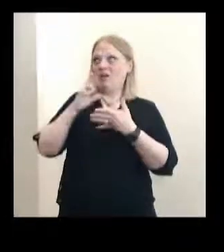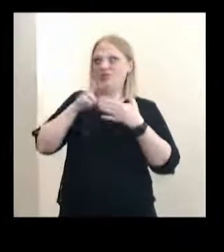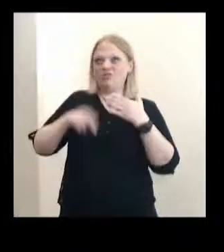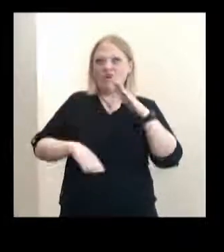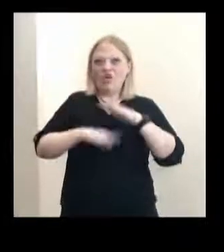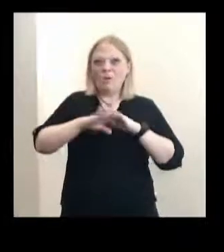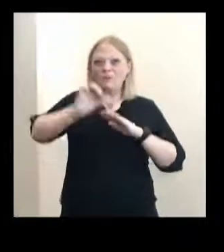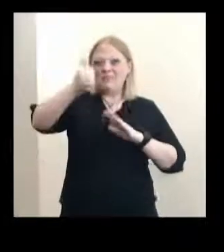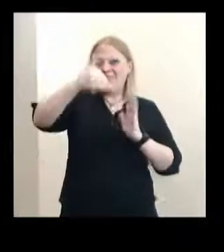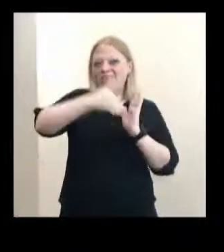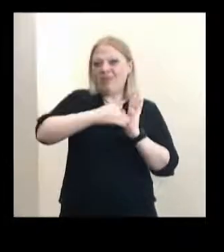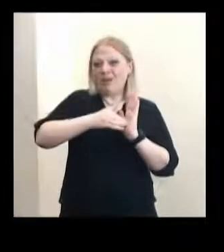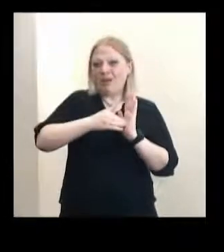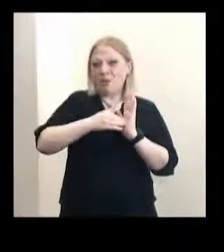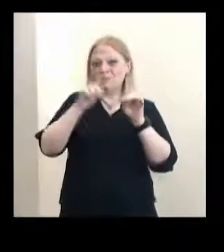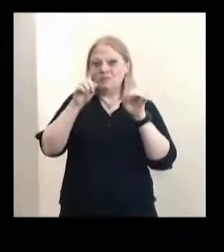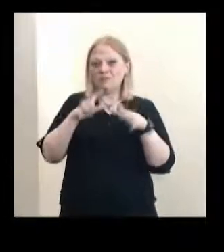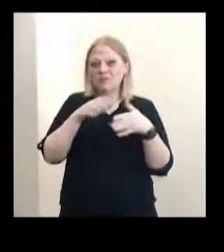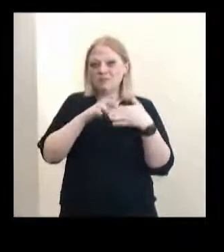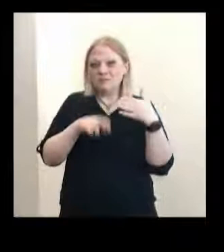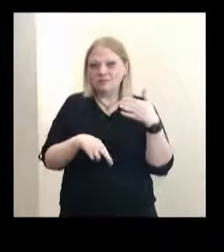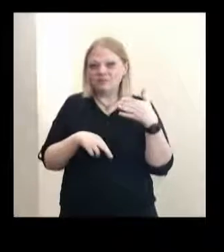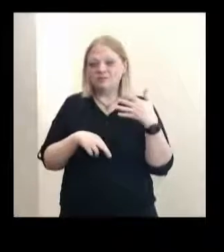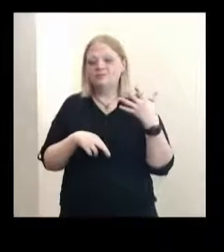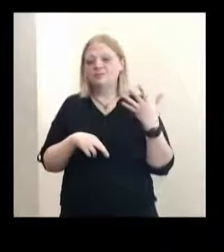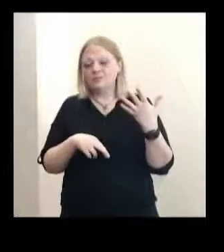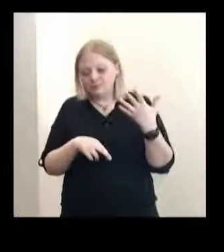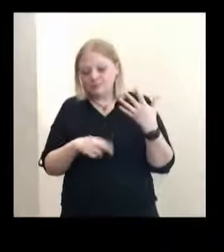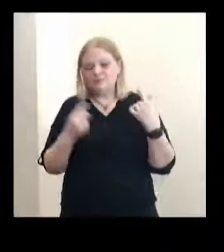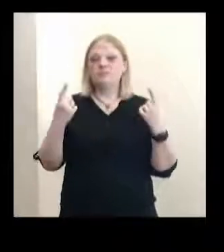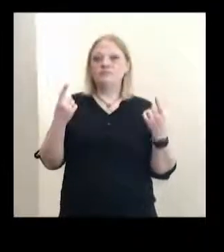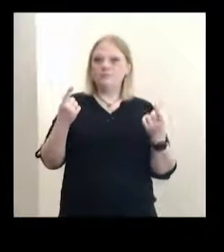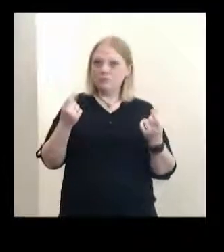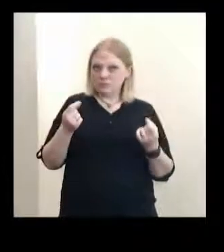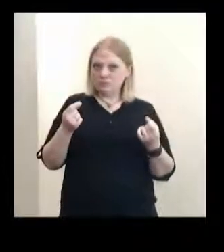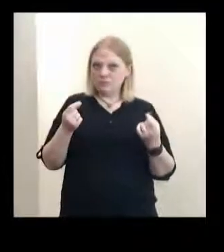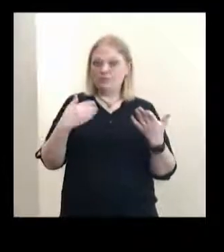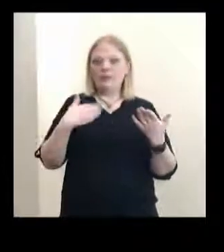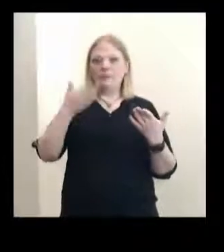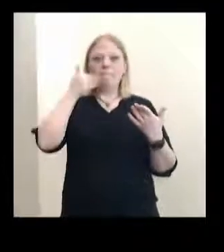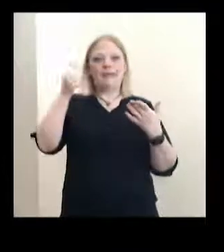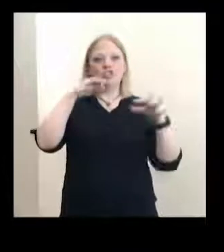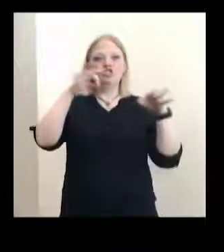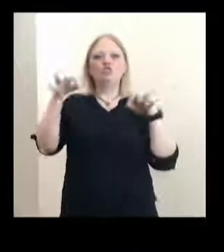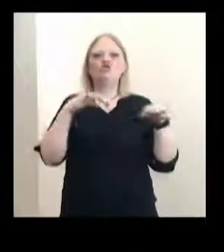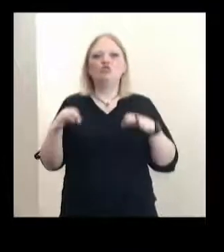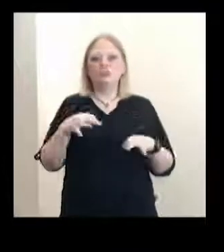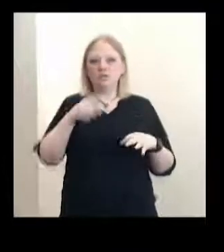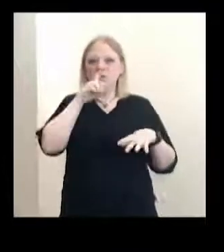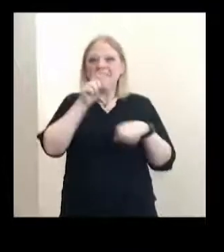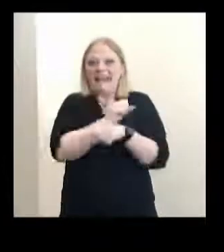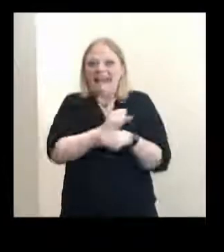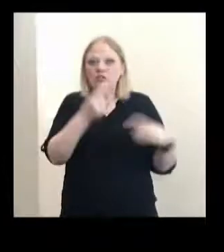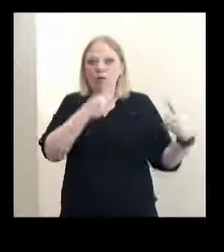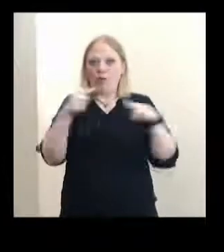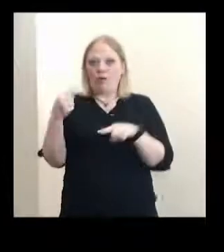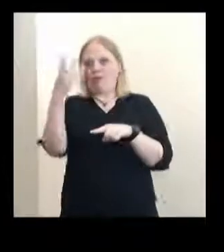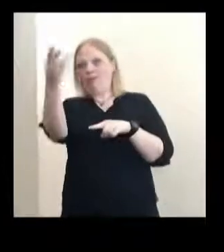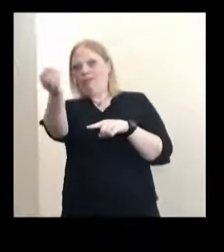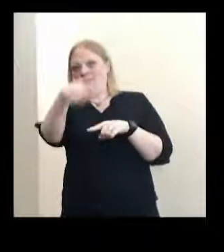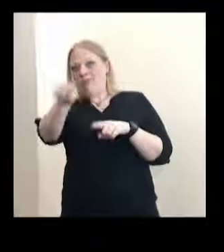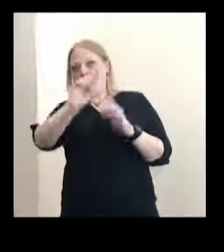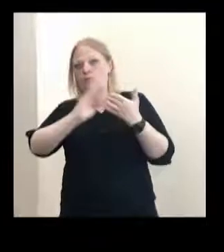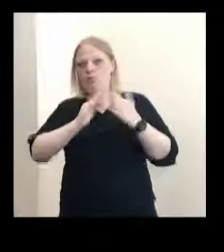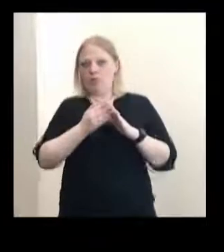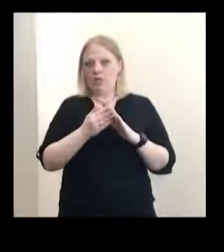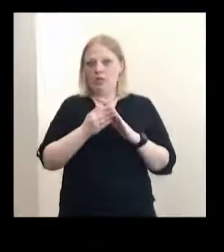10,000 tests. So what we've done is to have a better description of what's actually going on in the community. Instead of doing